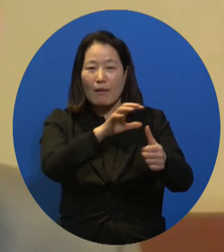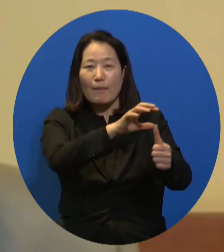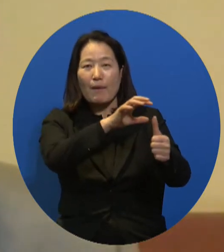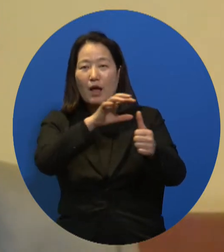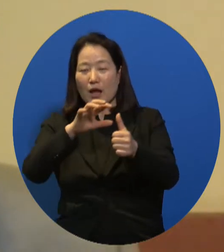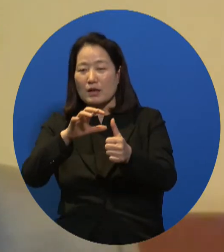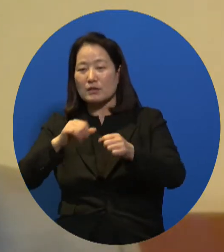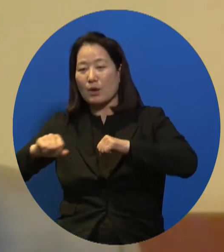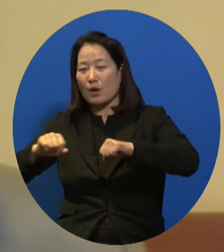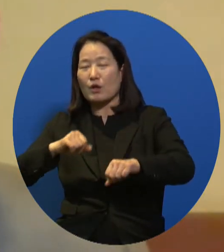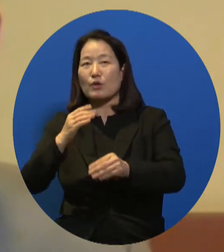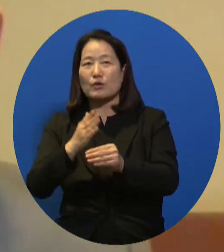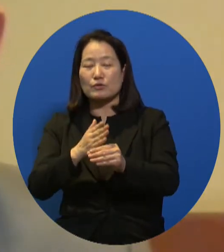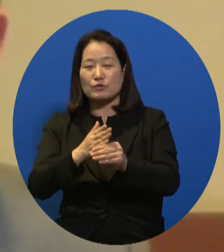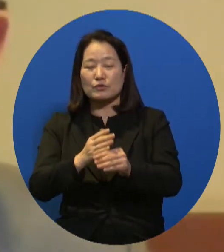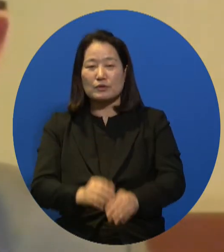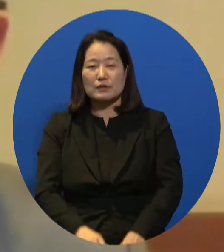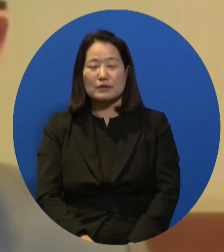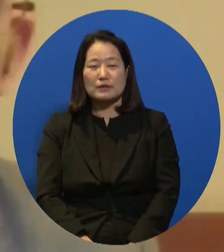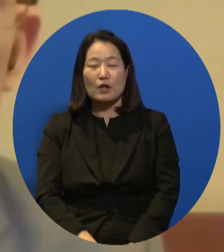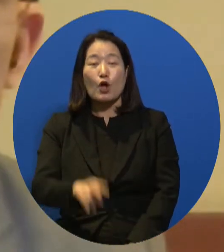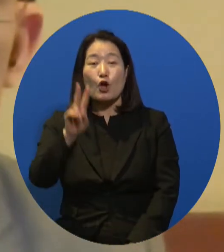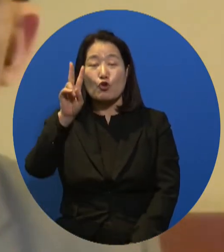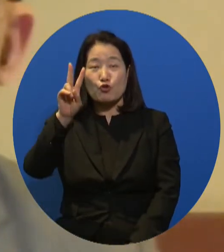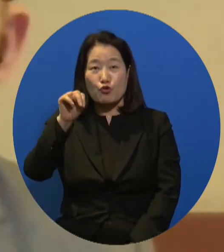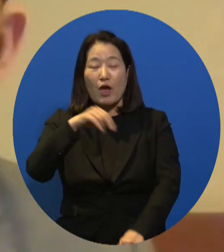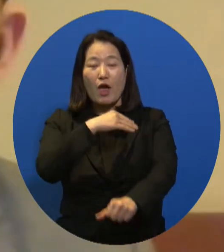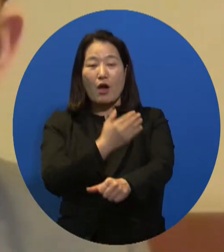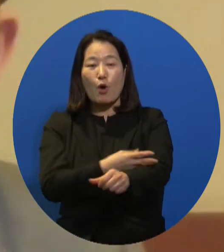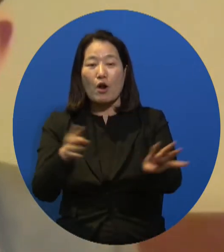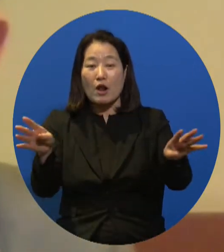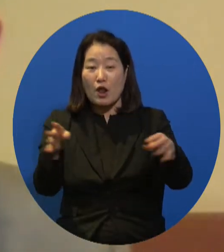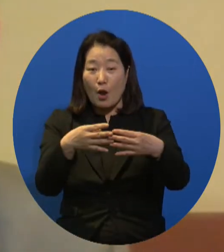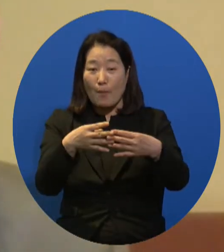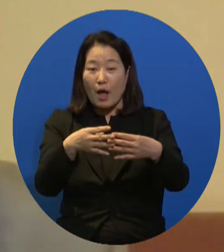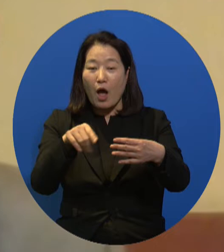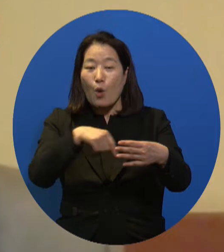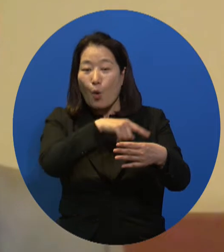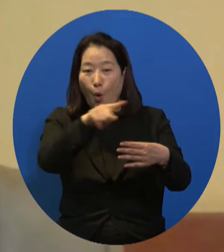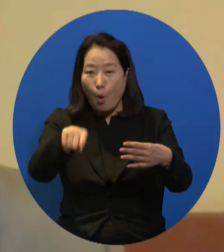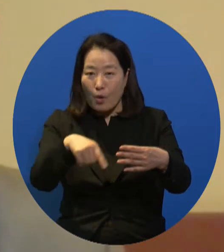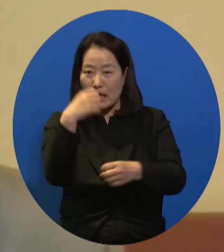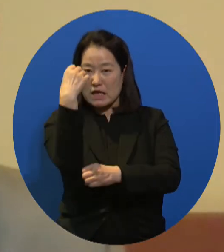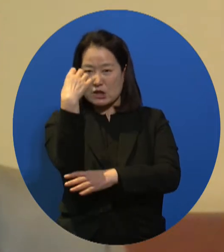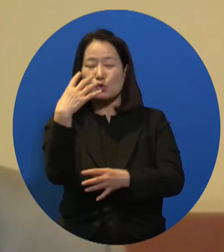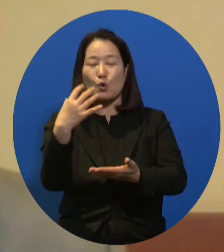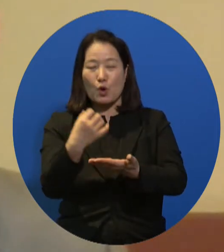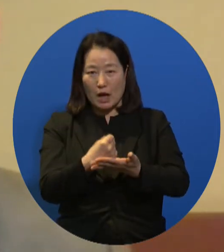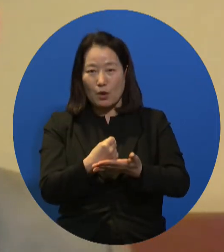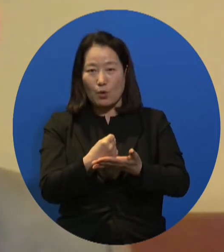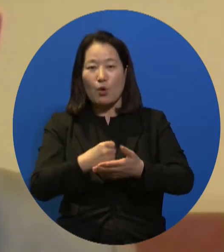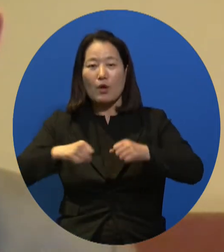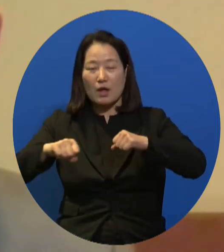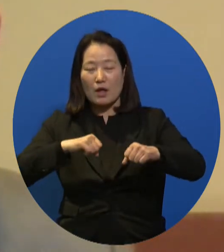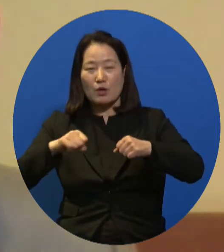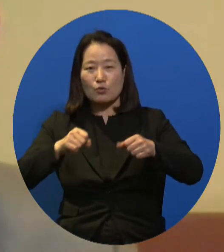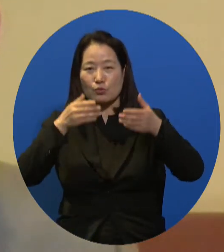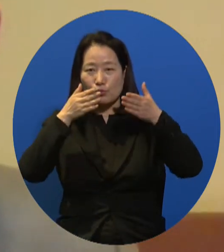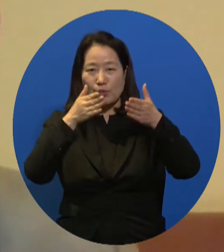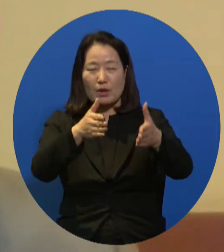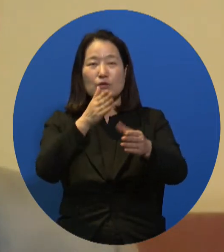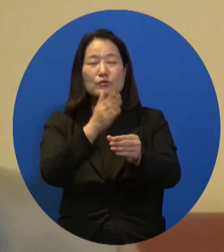rights documents. And in particular, we are focused on tackling